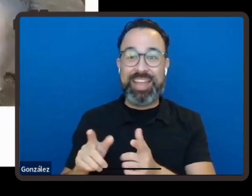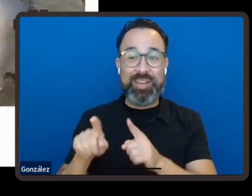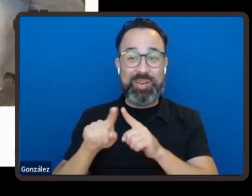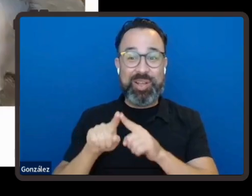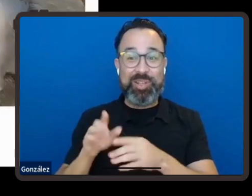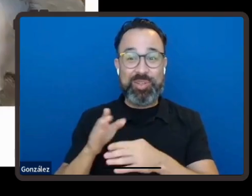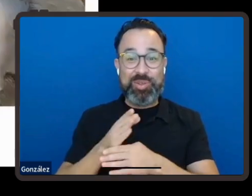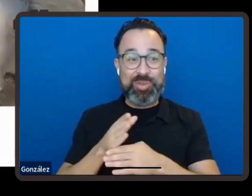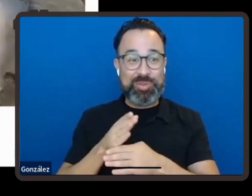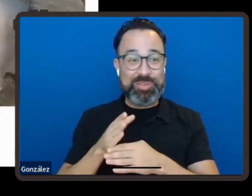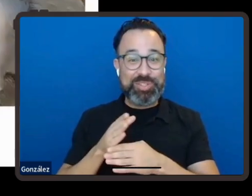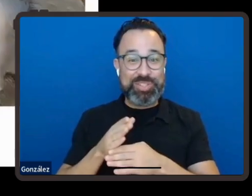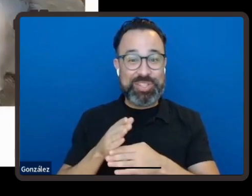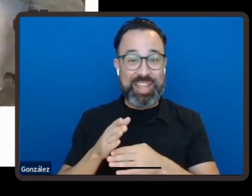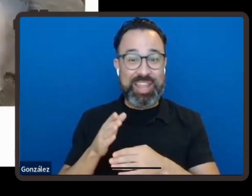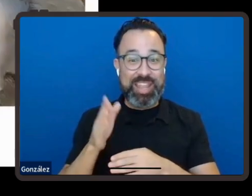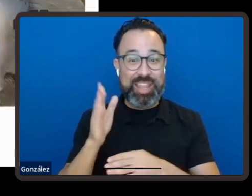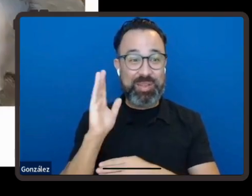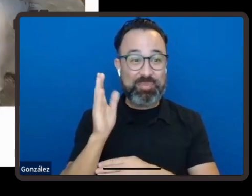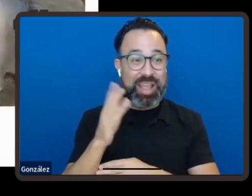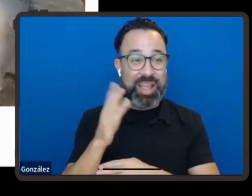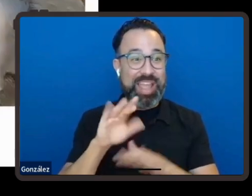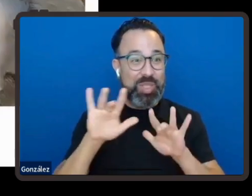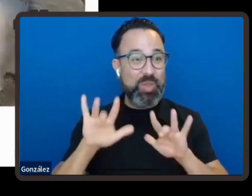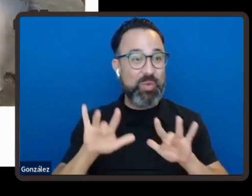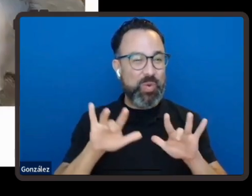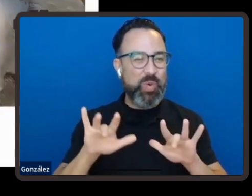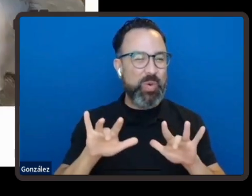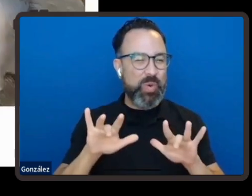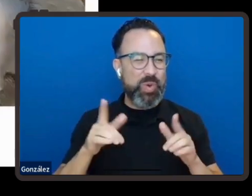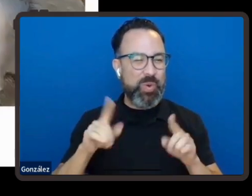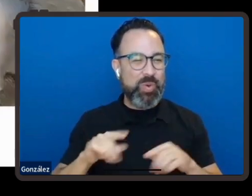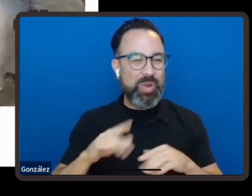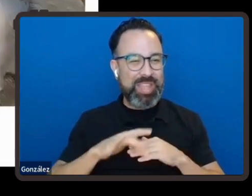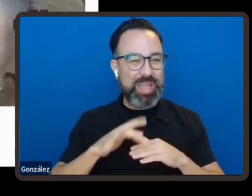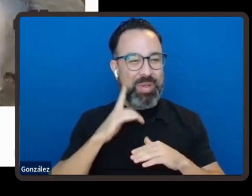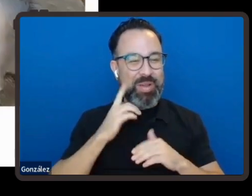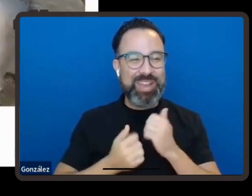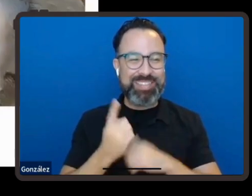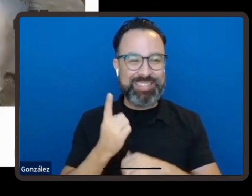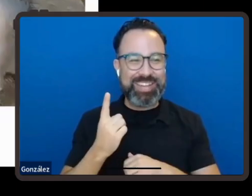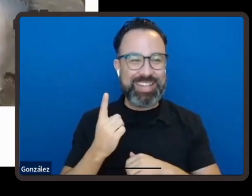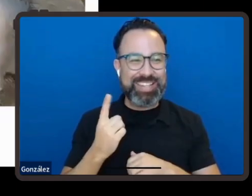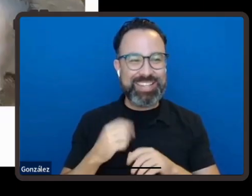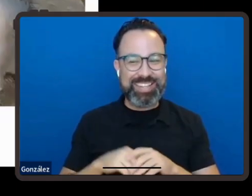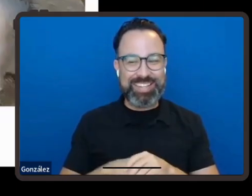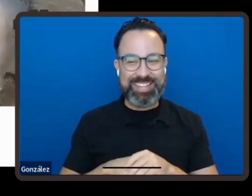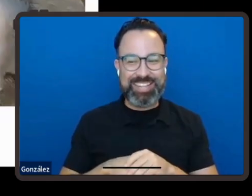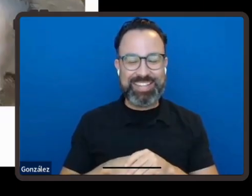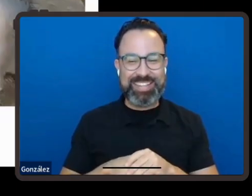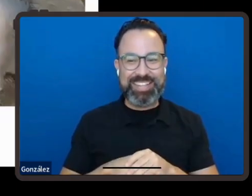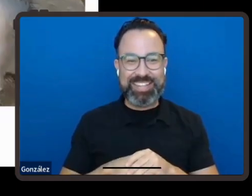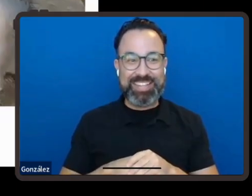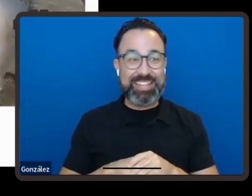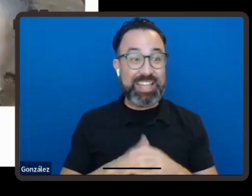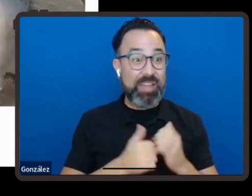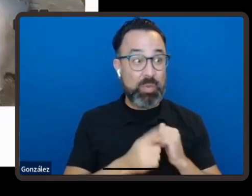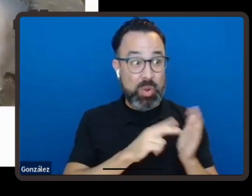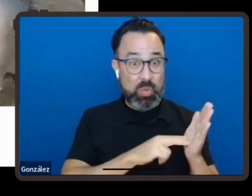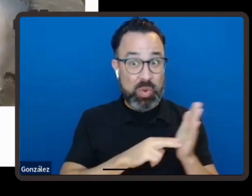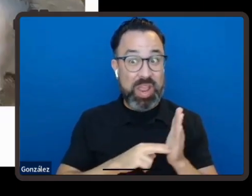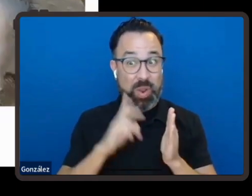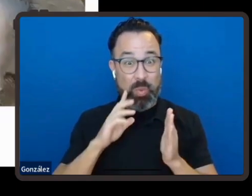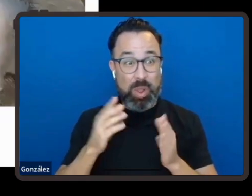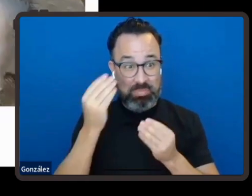with the presentation and the recordings once they're available to everybody that registered. So we'll have